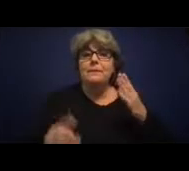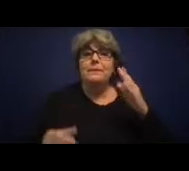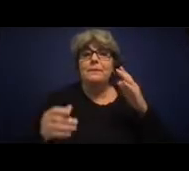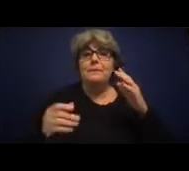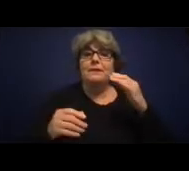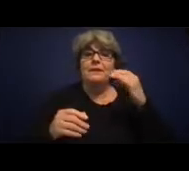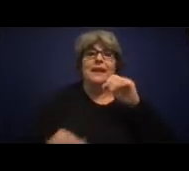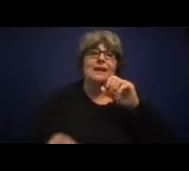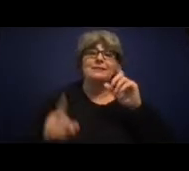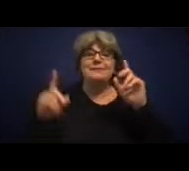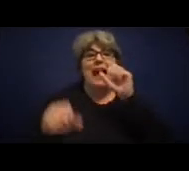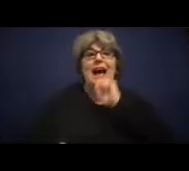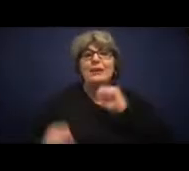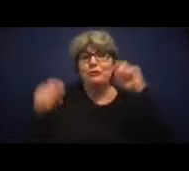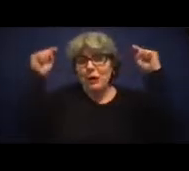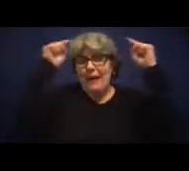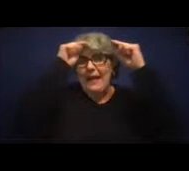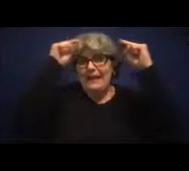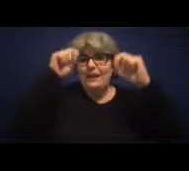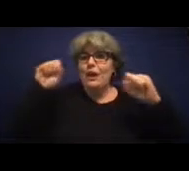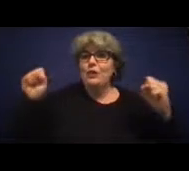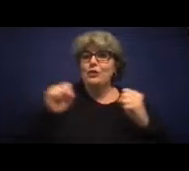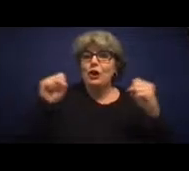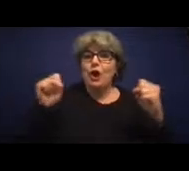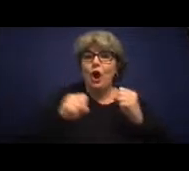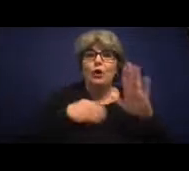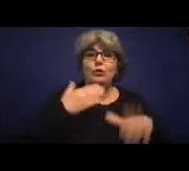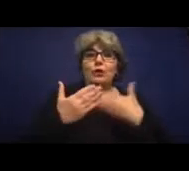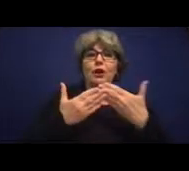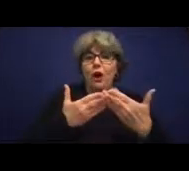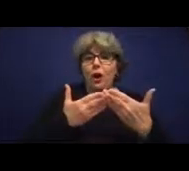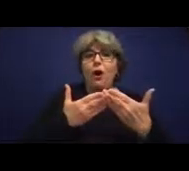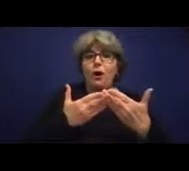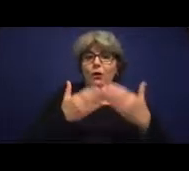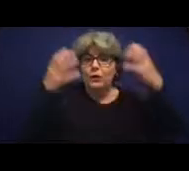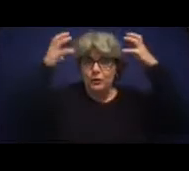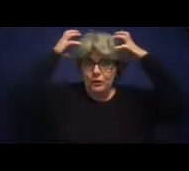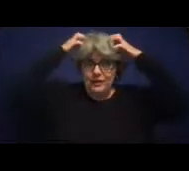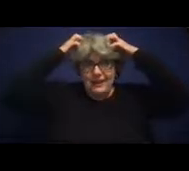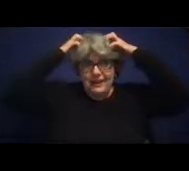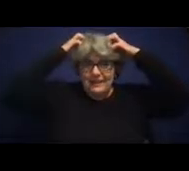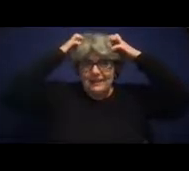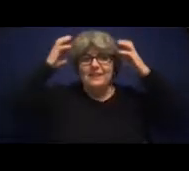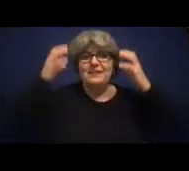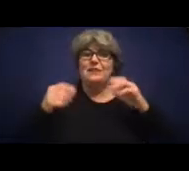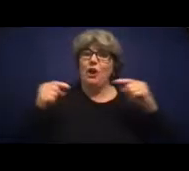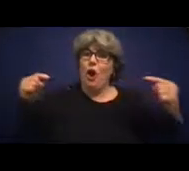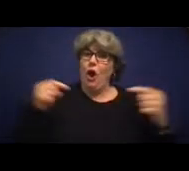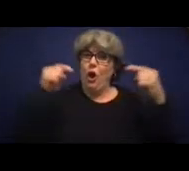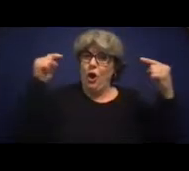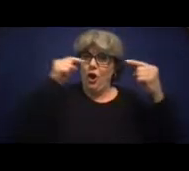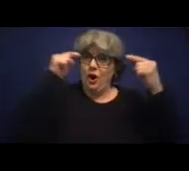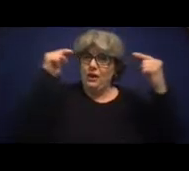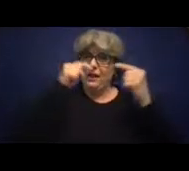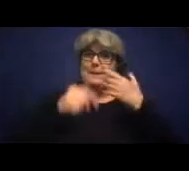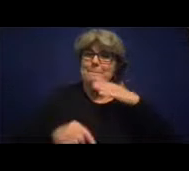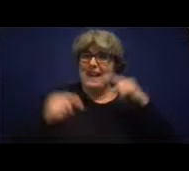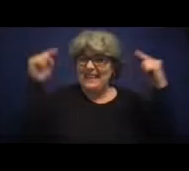headache, where the water's so cold it makes all of the tissue in your head tense up. So it gives you a really, really bad like migraine